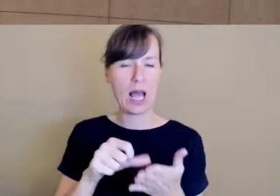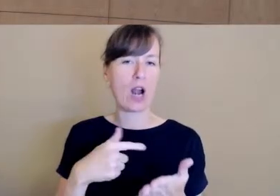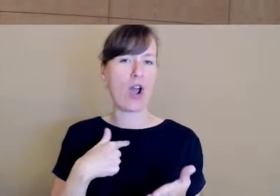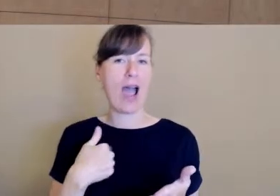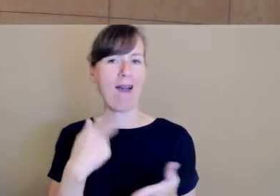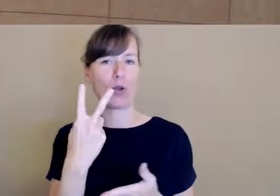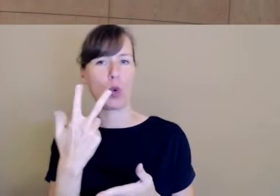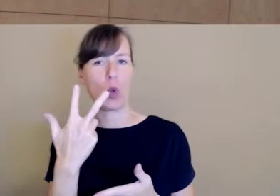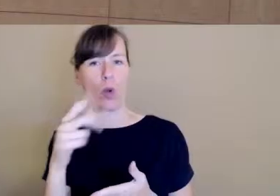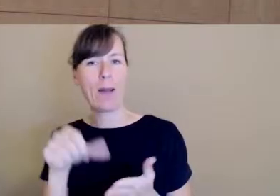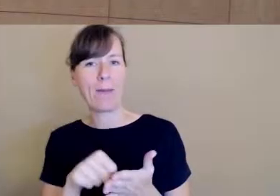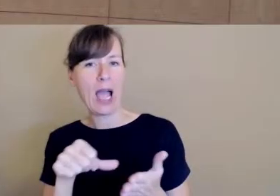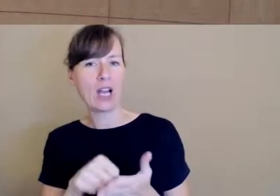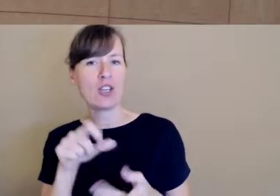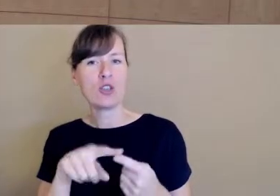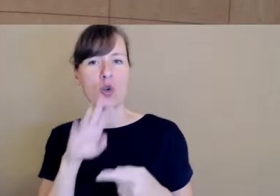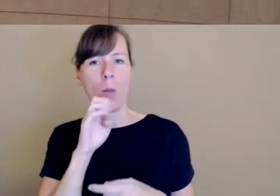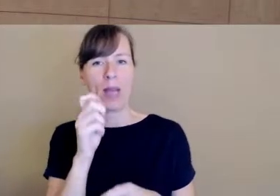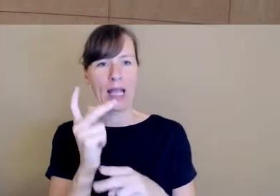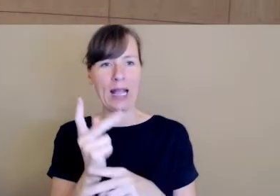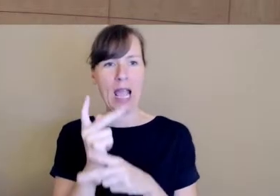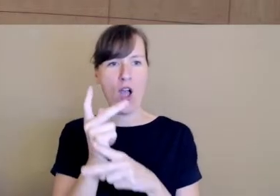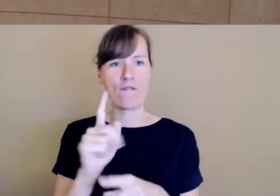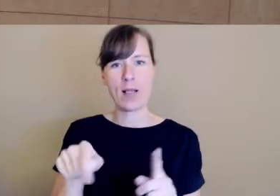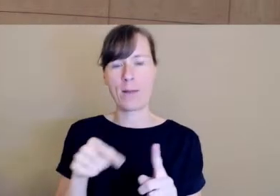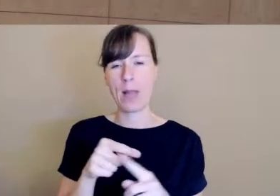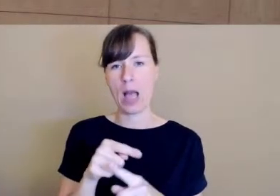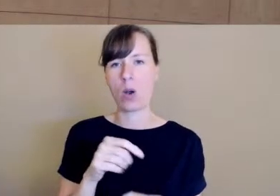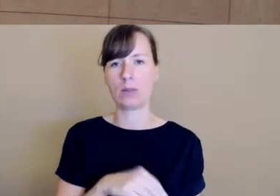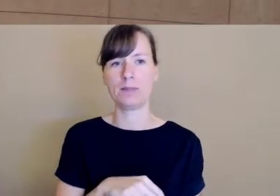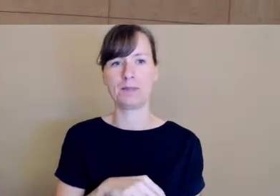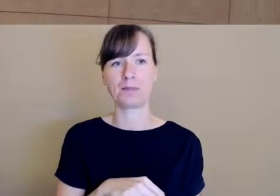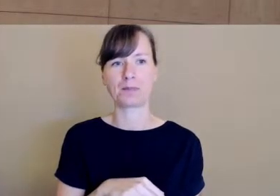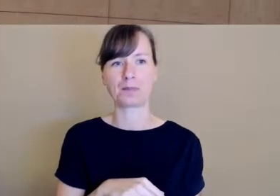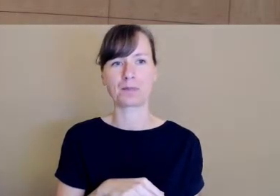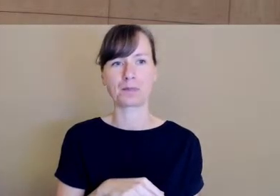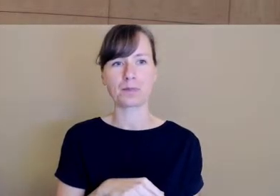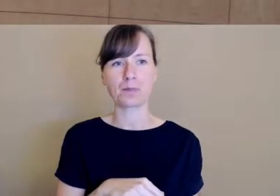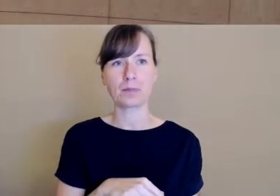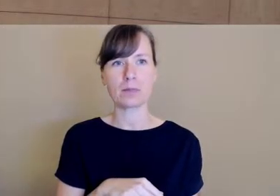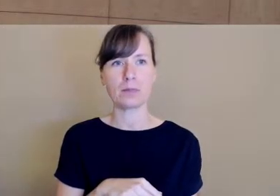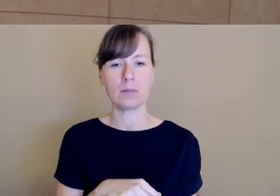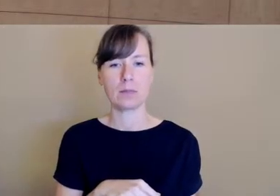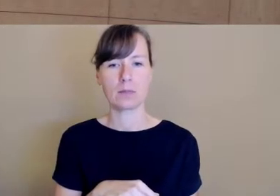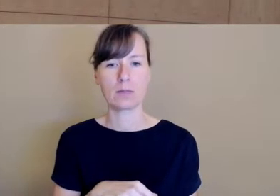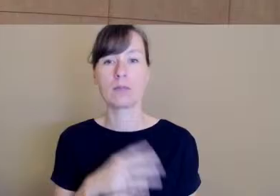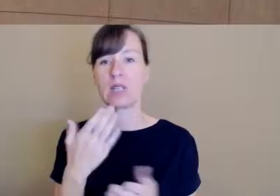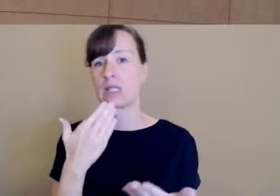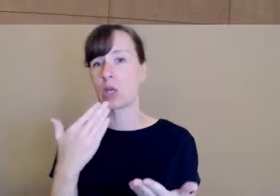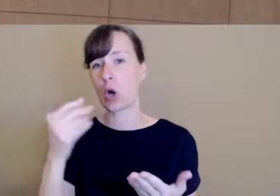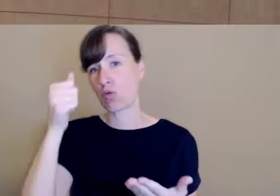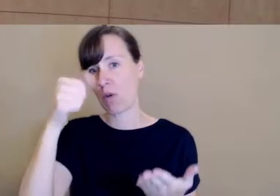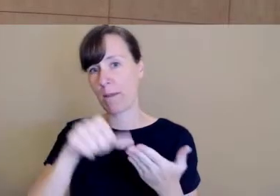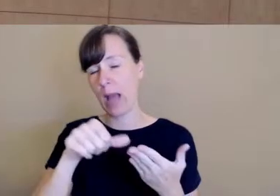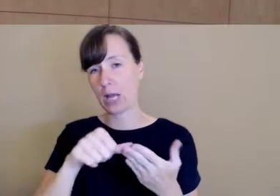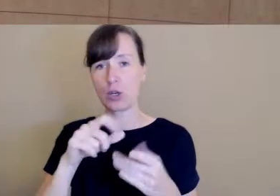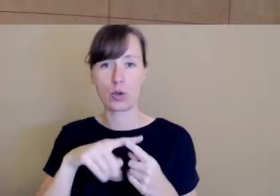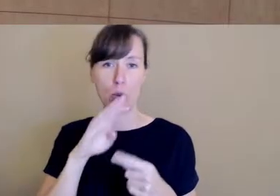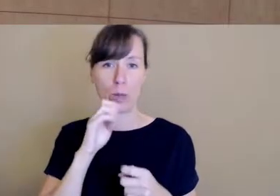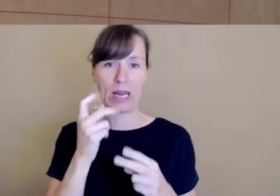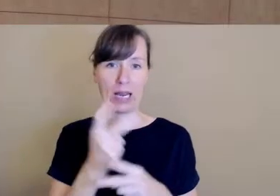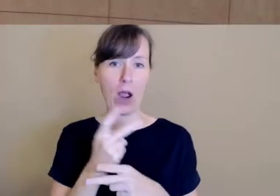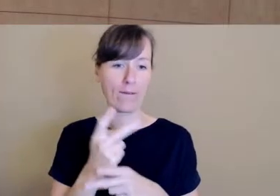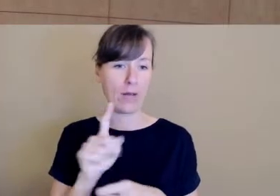to be careful about. And, but it's useful it's a good reminder to be careful about